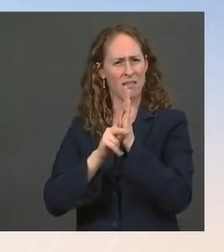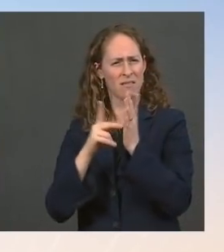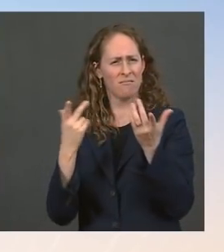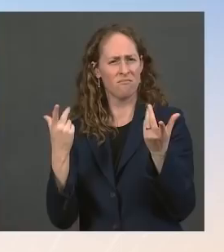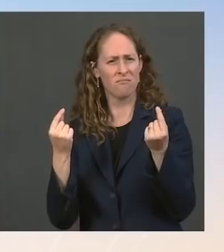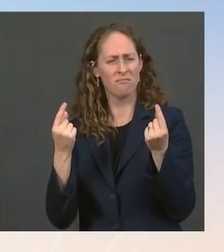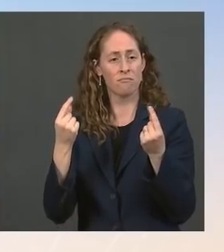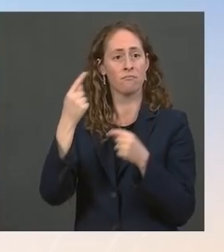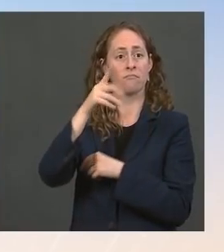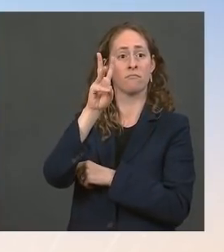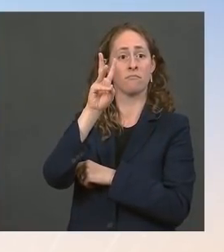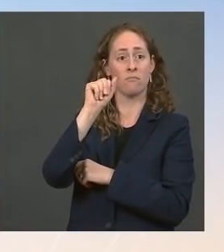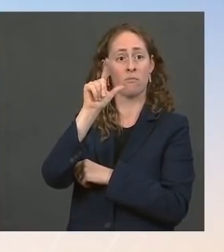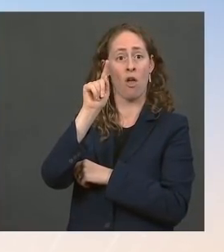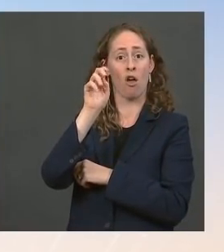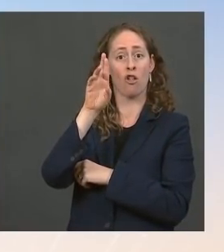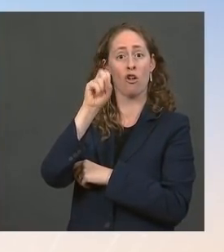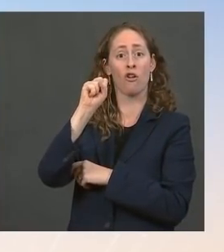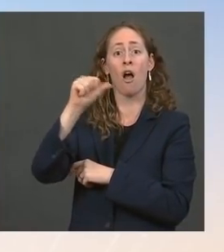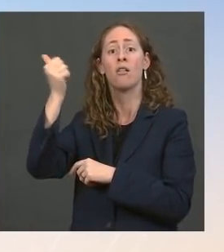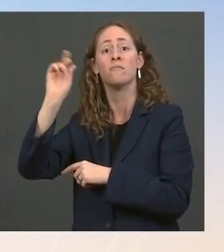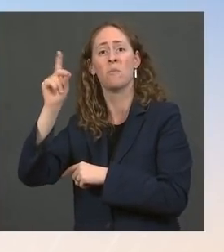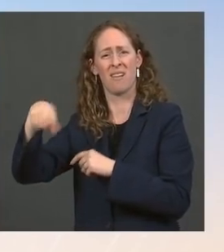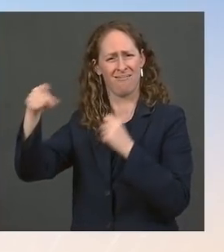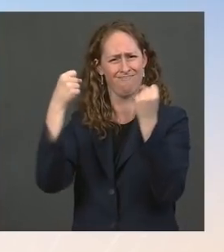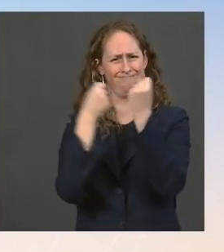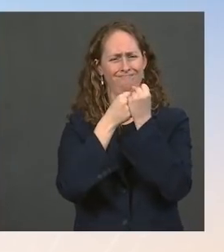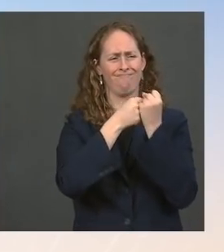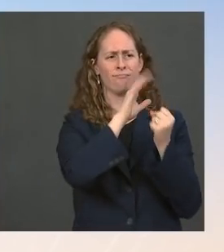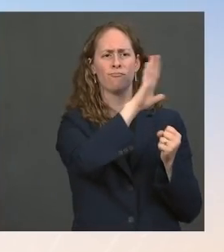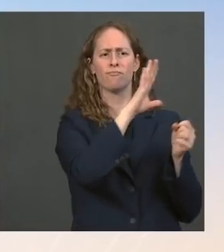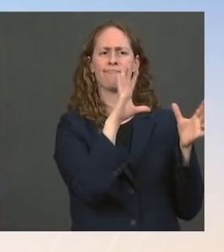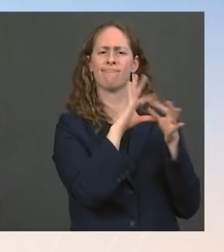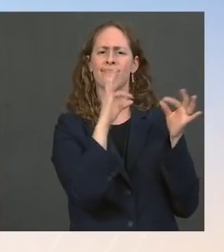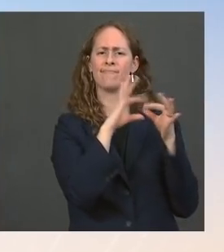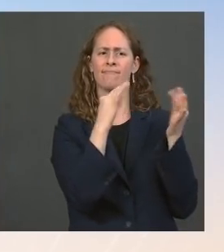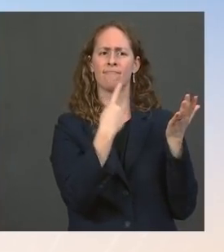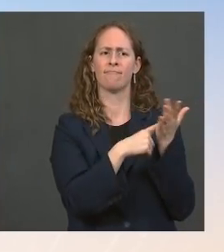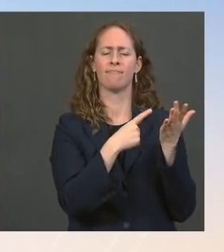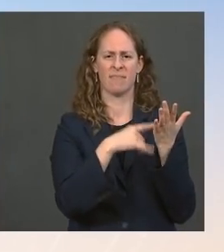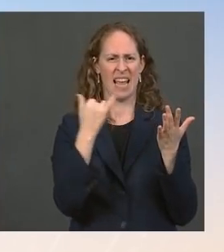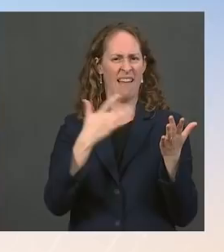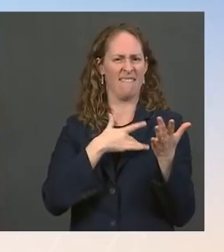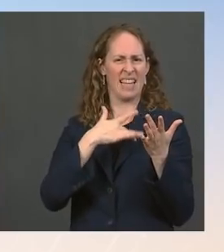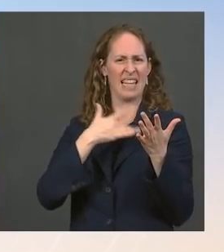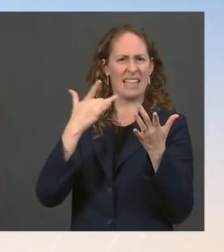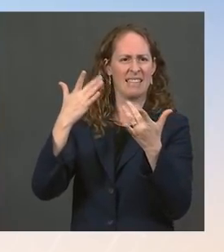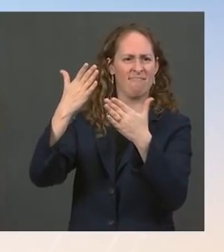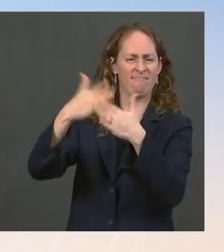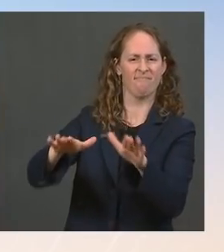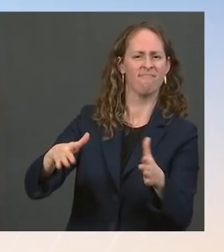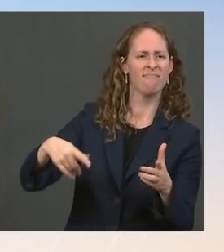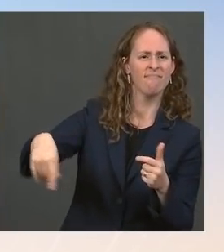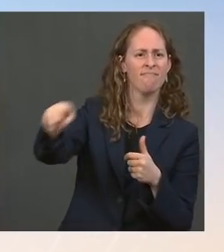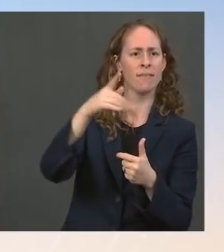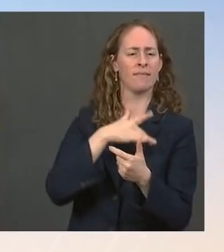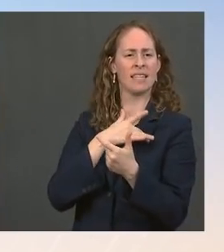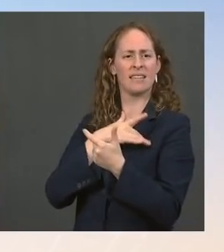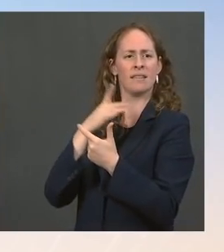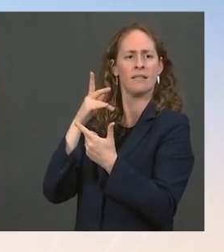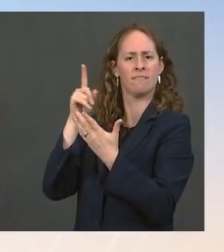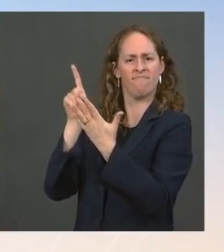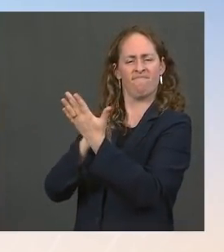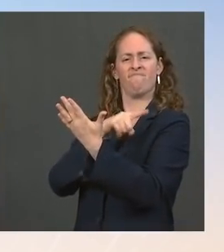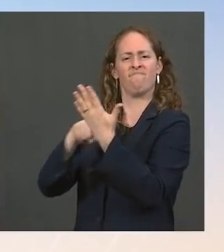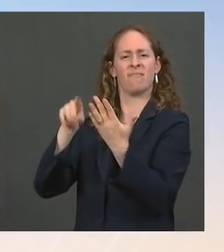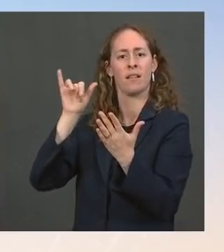your allies in other you know, political projects are criticizing that very policy. Isn't this